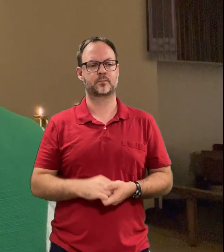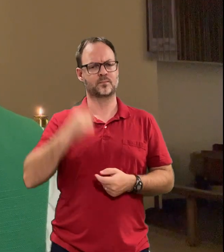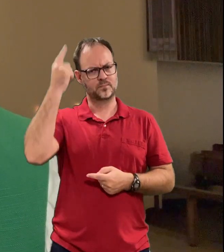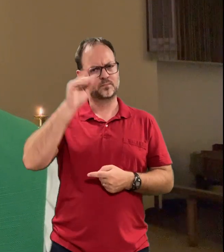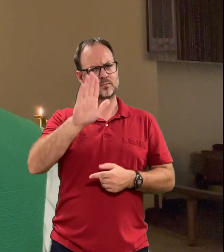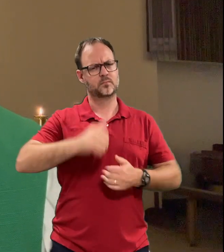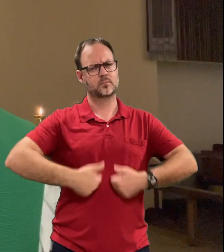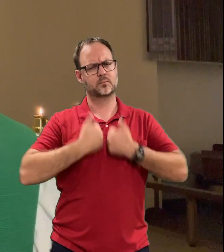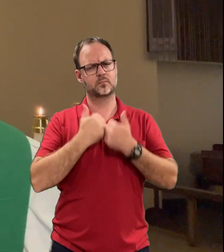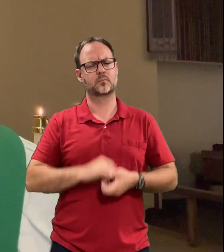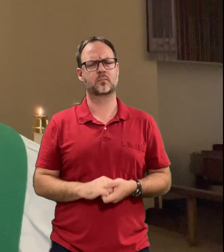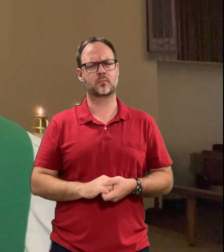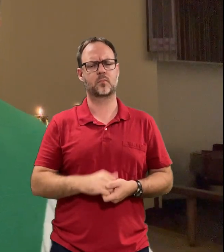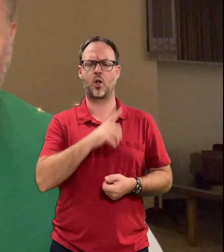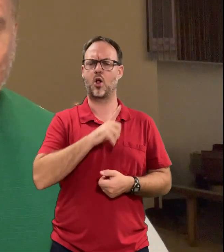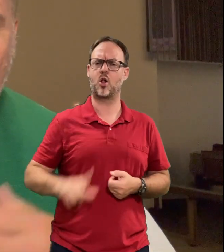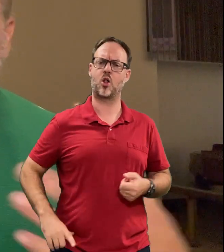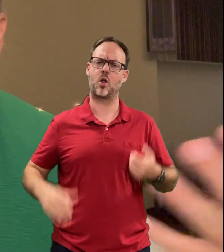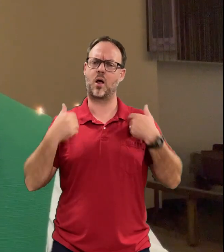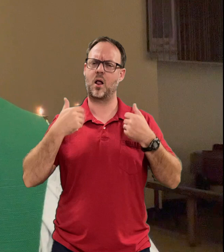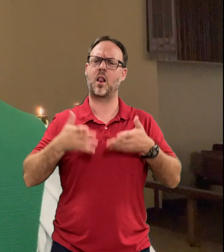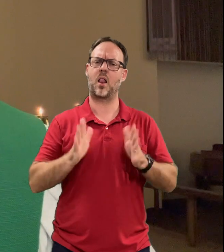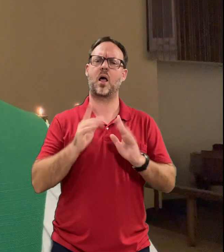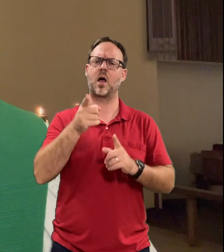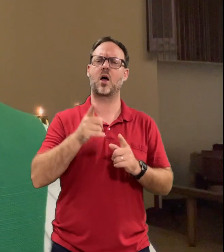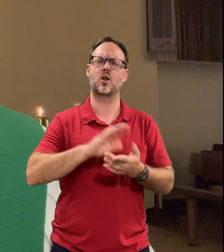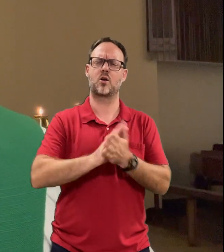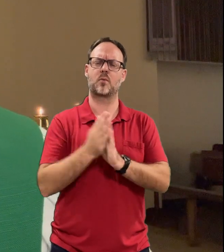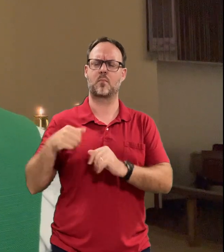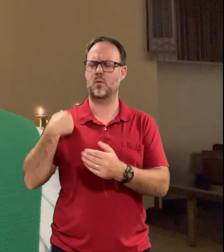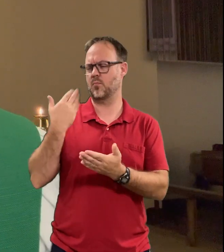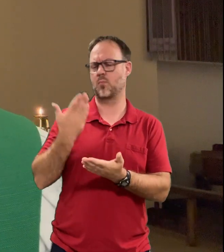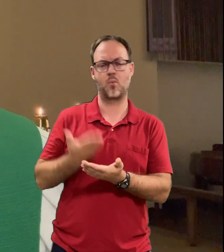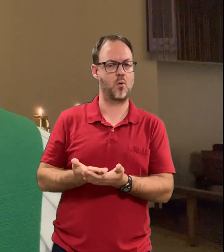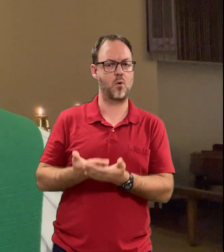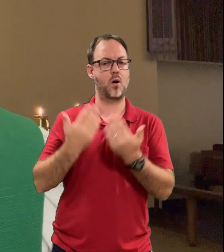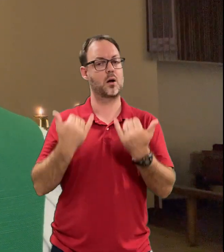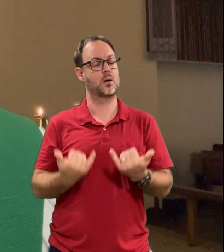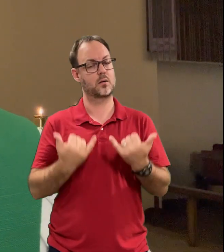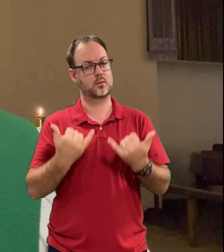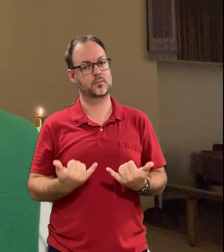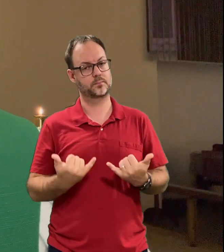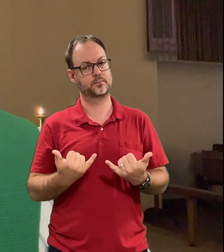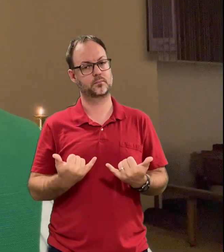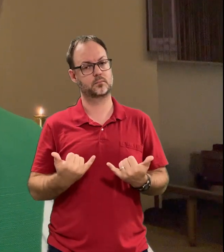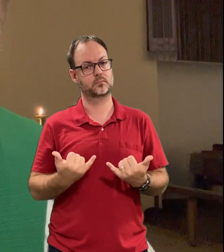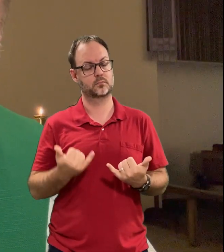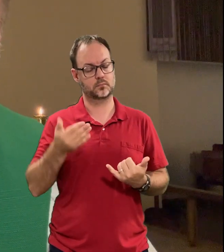So think about your life. The Lord has allowed you to be born at this